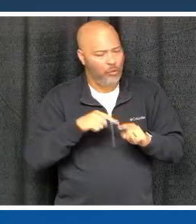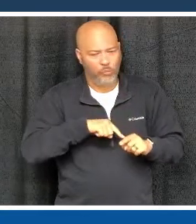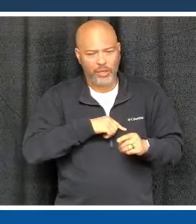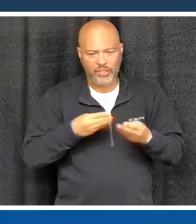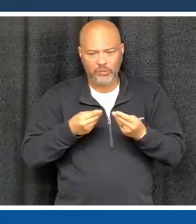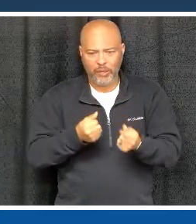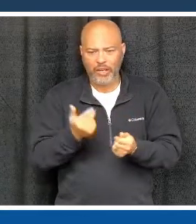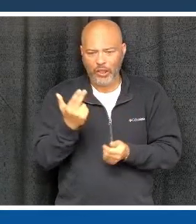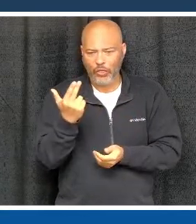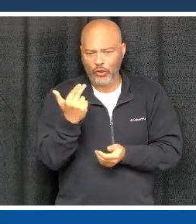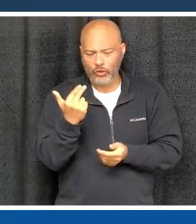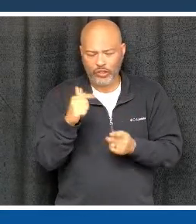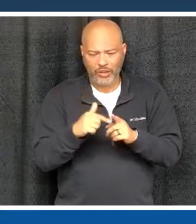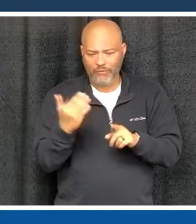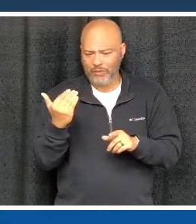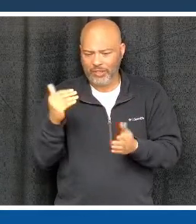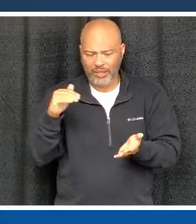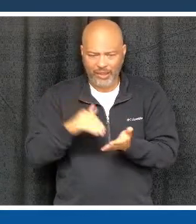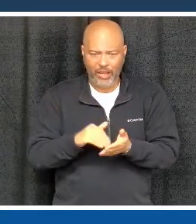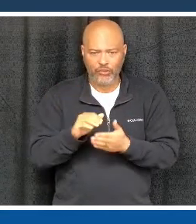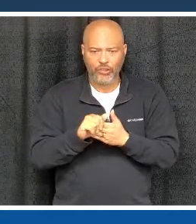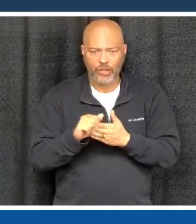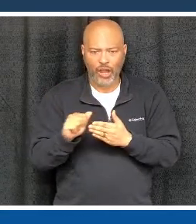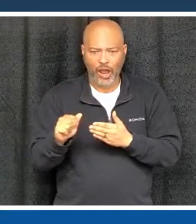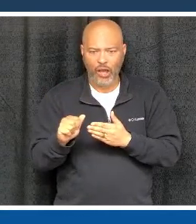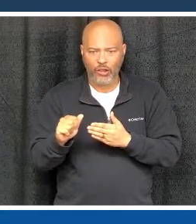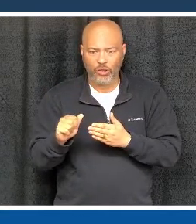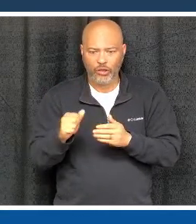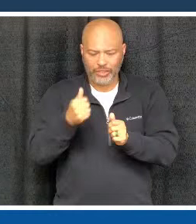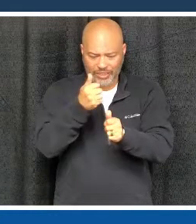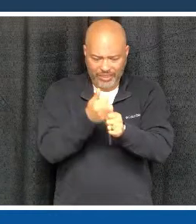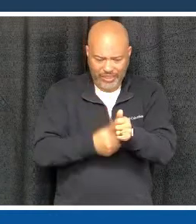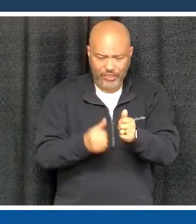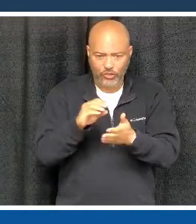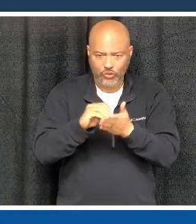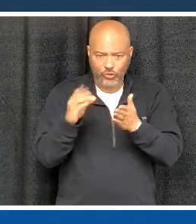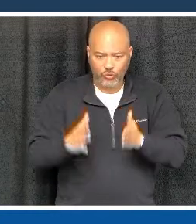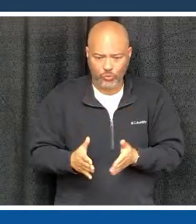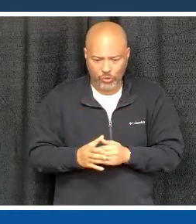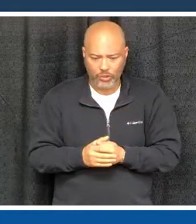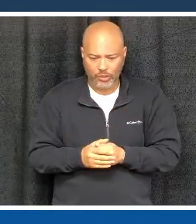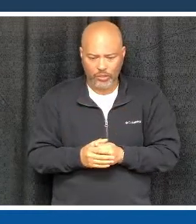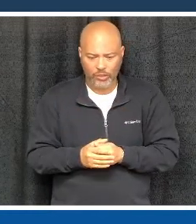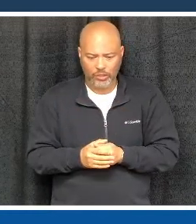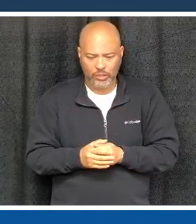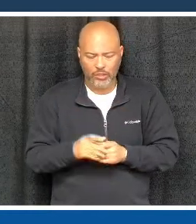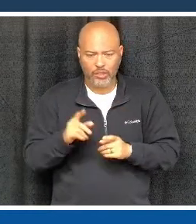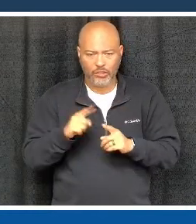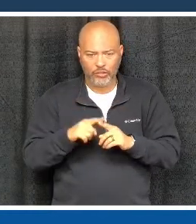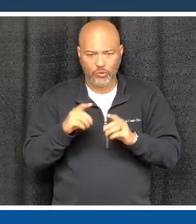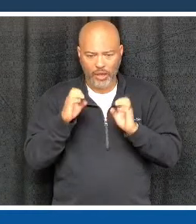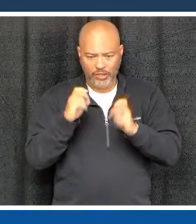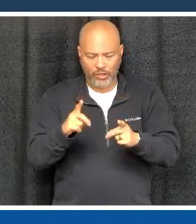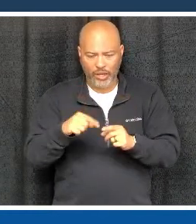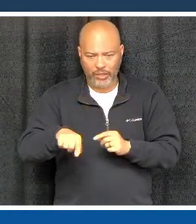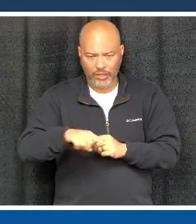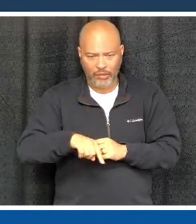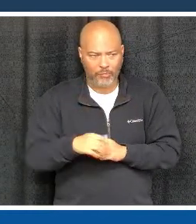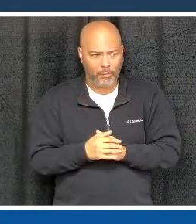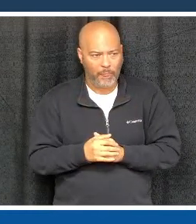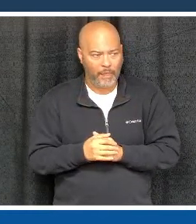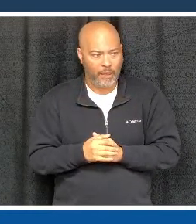about $13,000 to $15,000 per student to go to educate them.